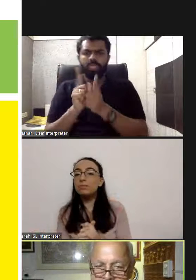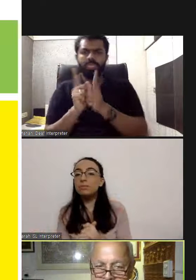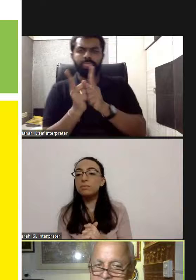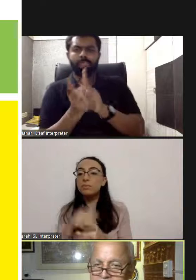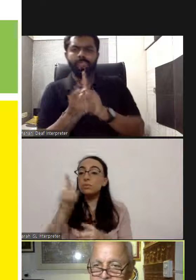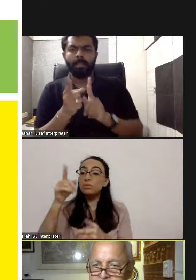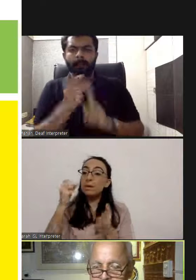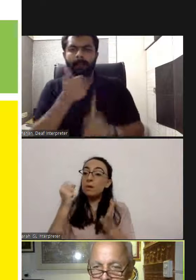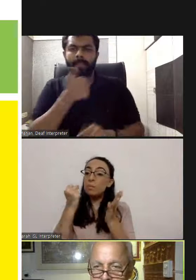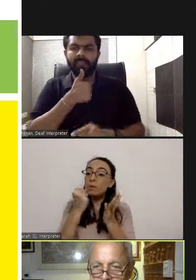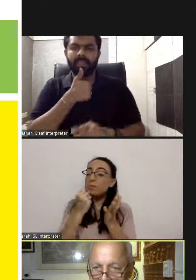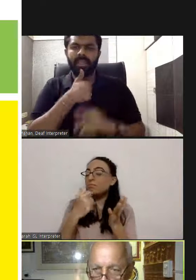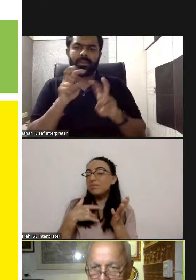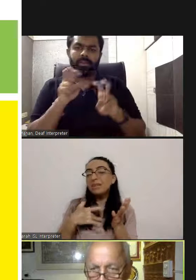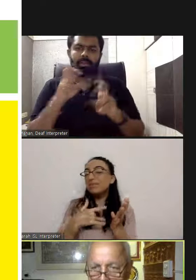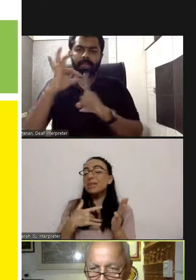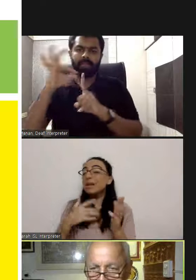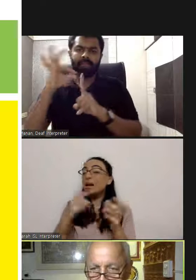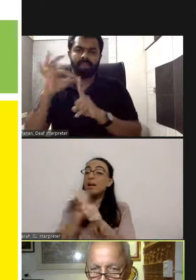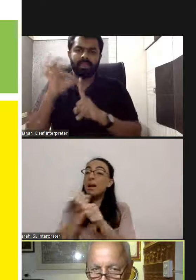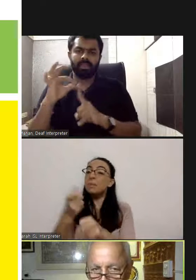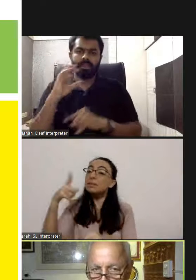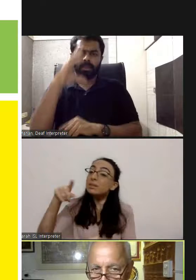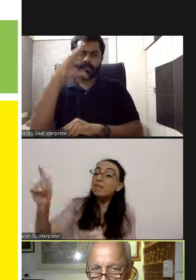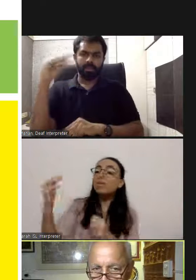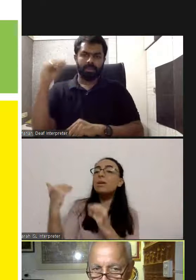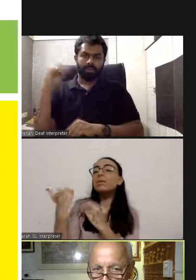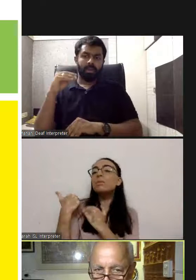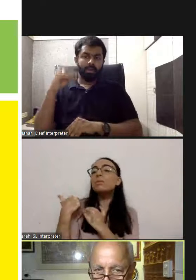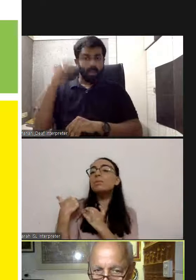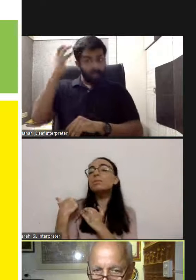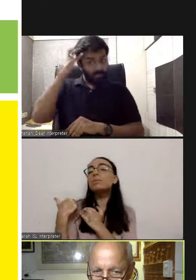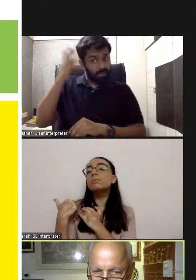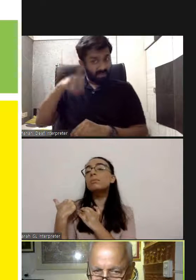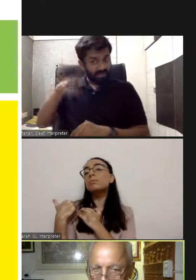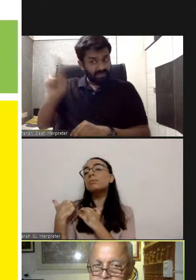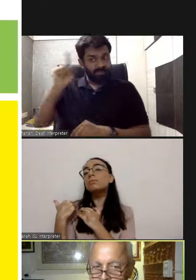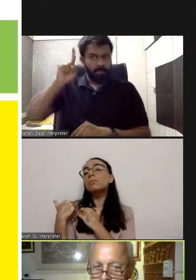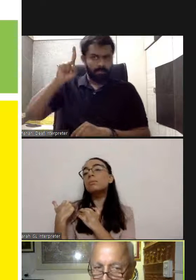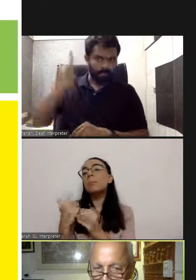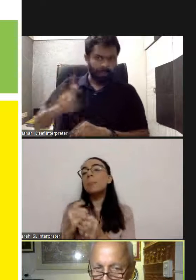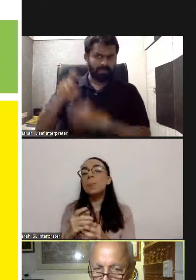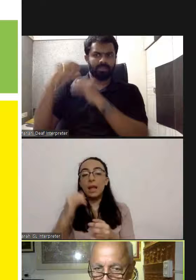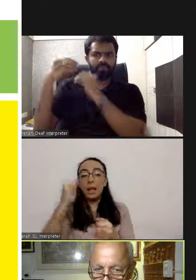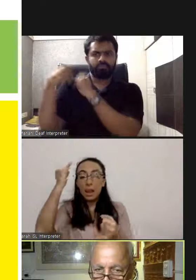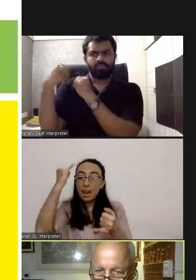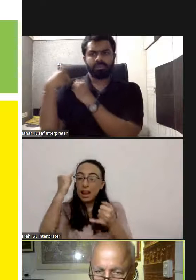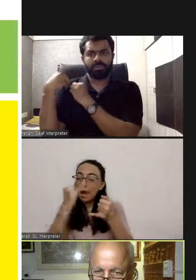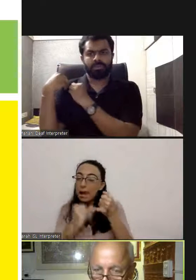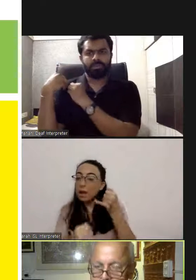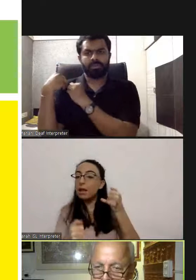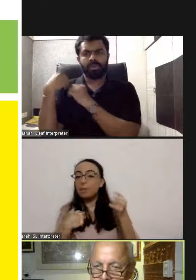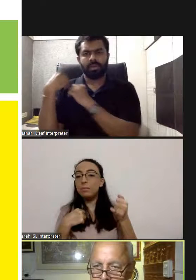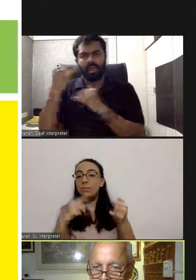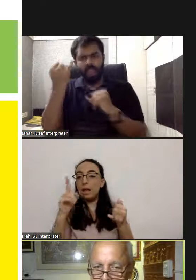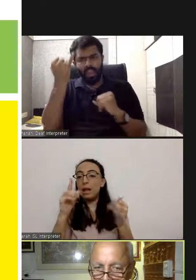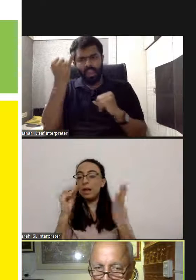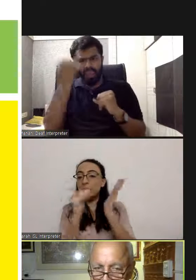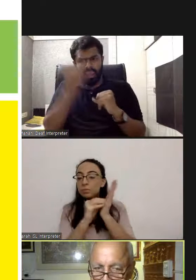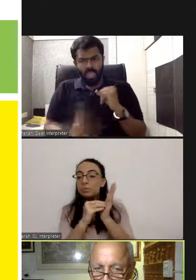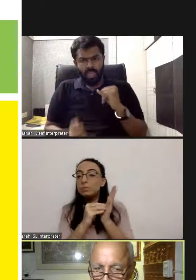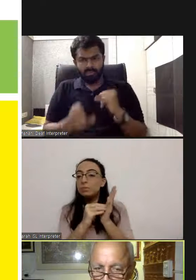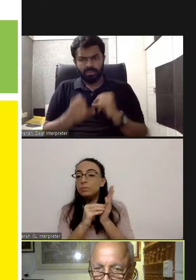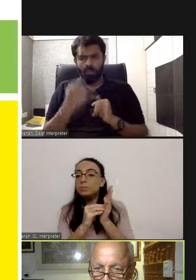everything. That's not. The state has to assume responsibility. The last one, where we have poverty caused by